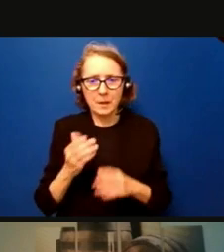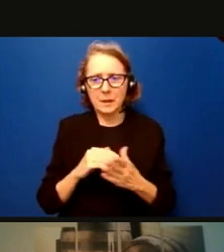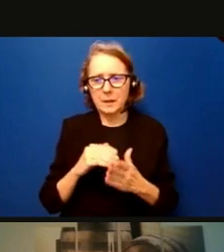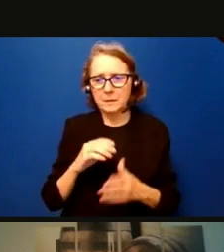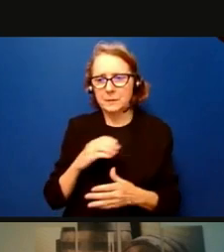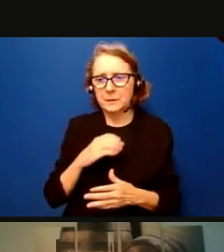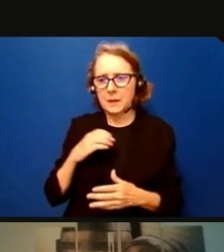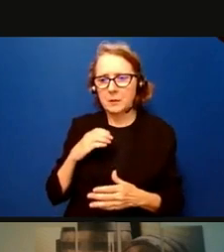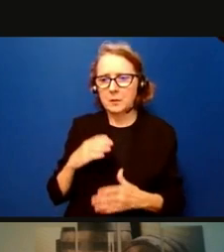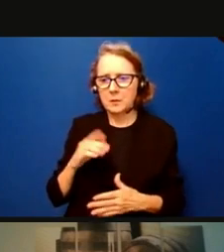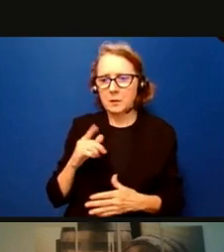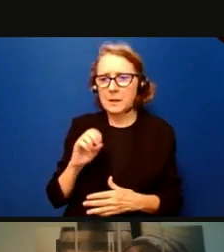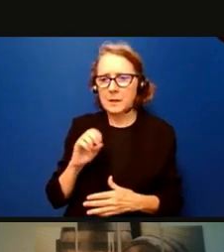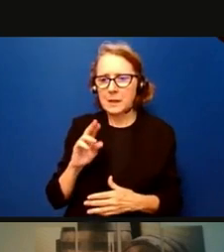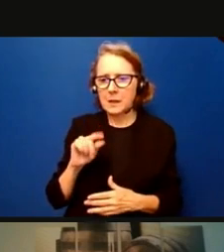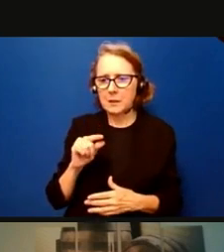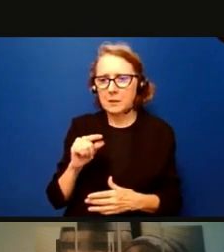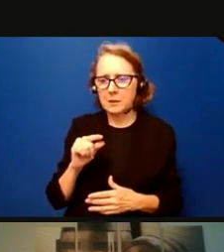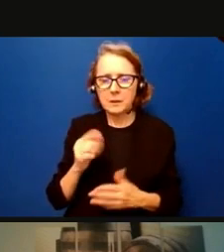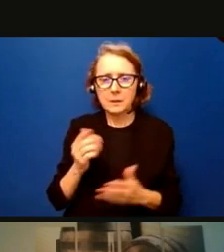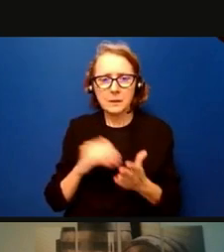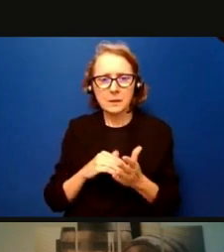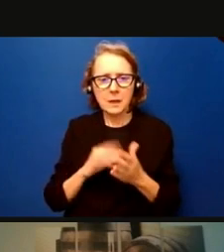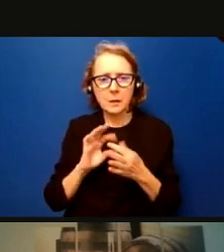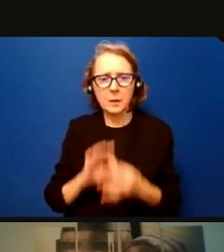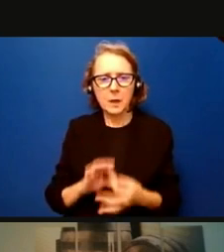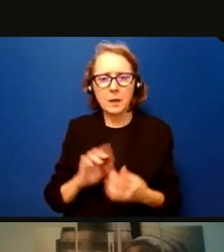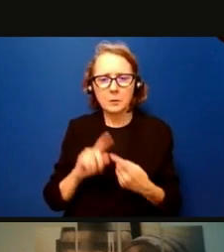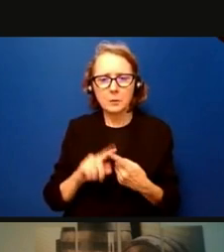And this is, again, relating to